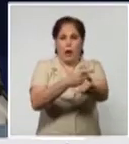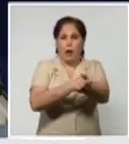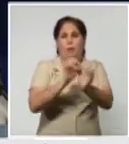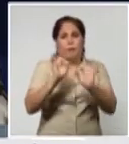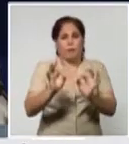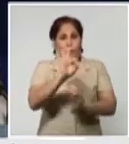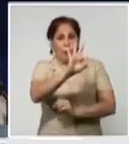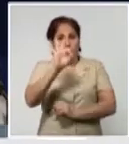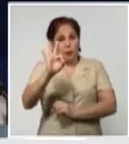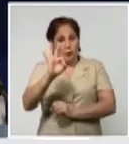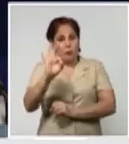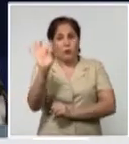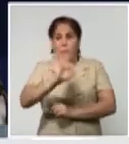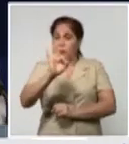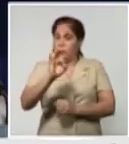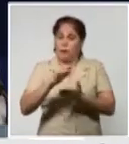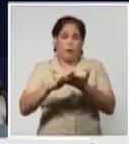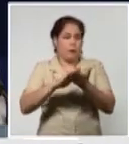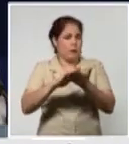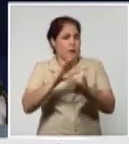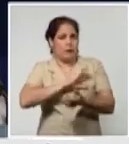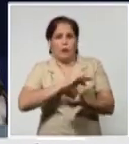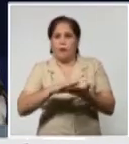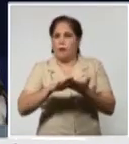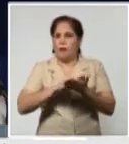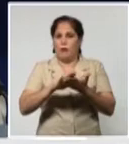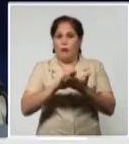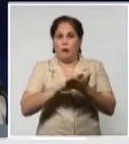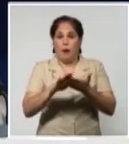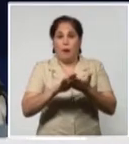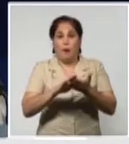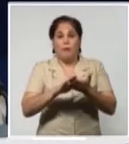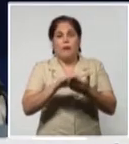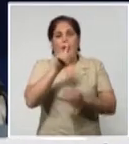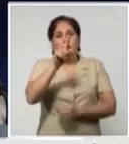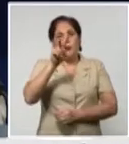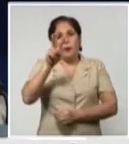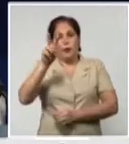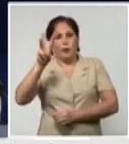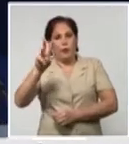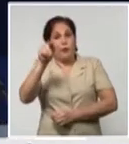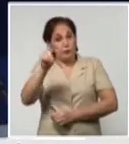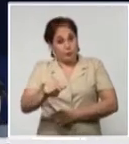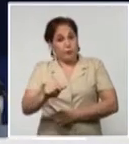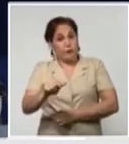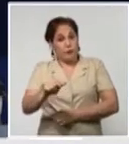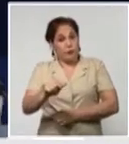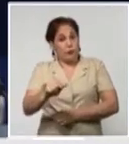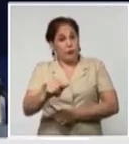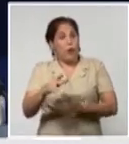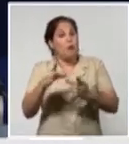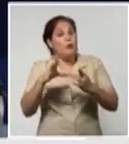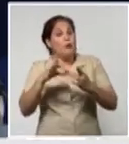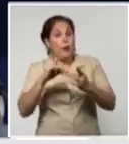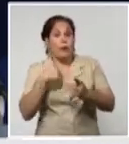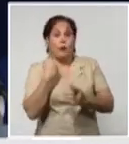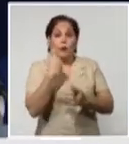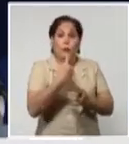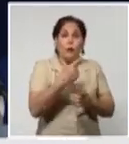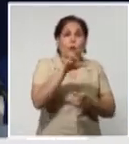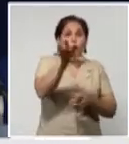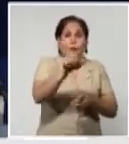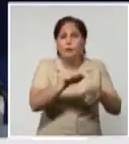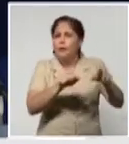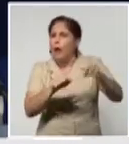69.8% of the confirmed cases in the last 2 weeks. That is 123 patients who have been tested in the last